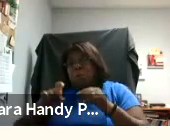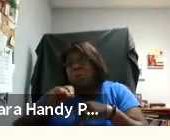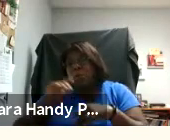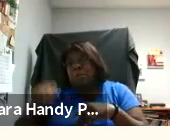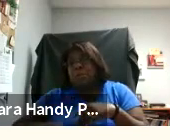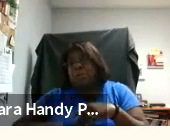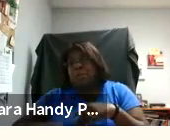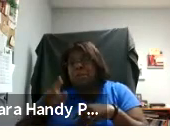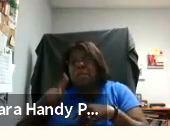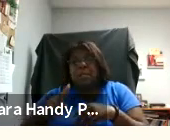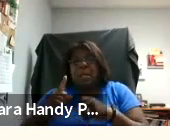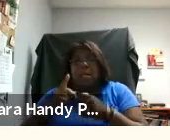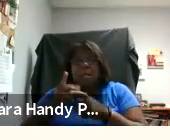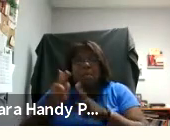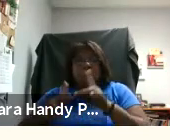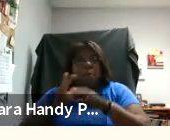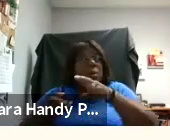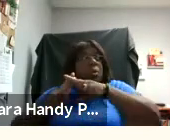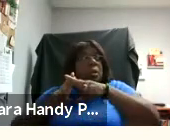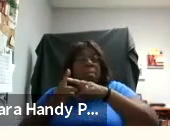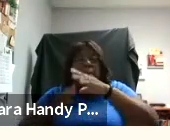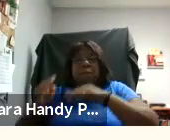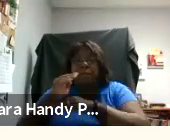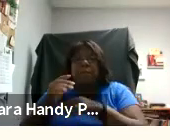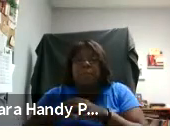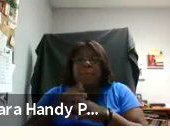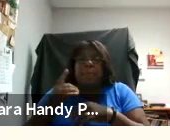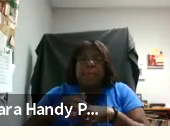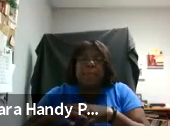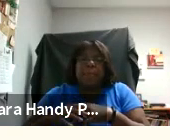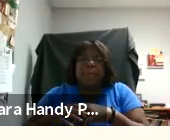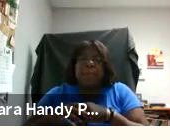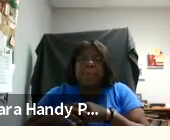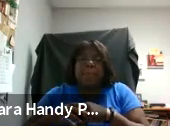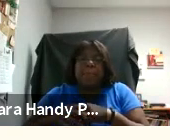and individuals that are earning above 100% productivity.